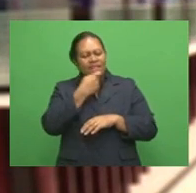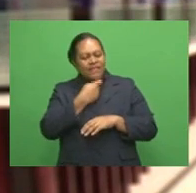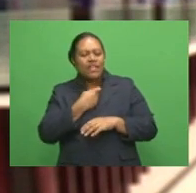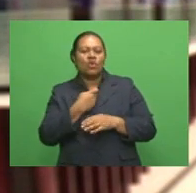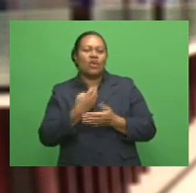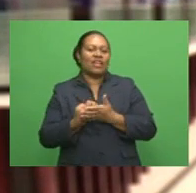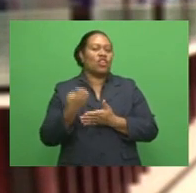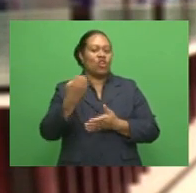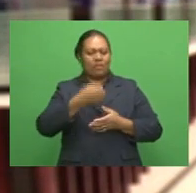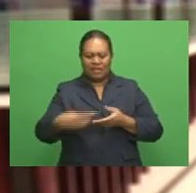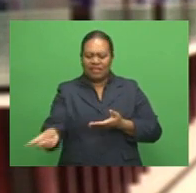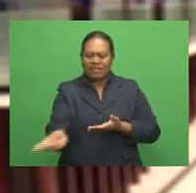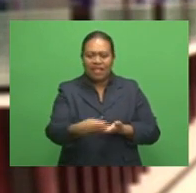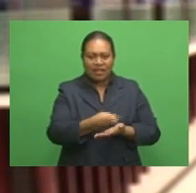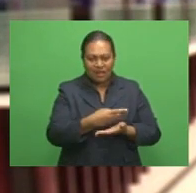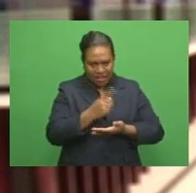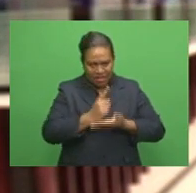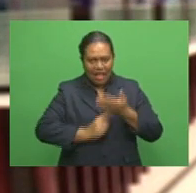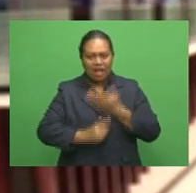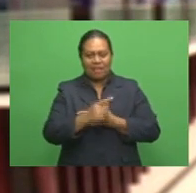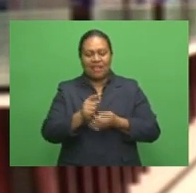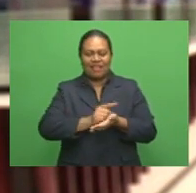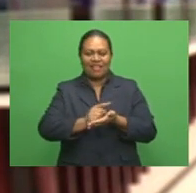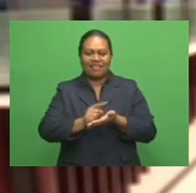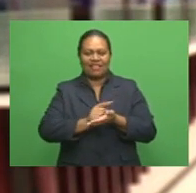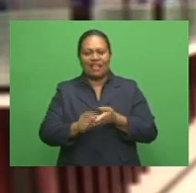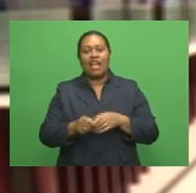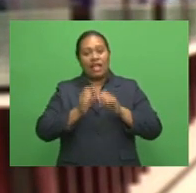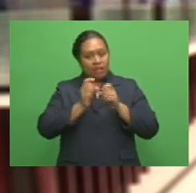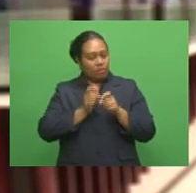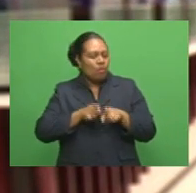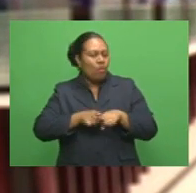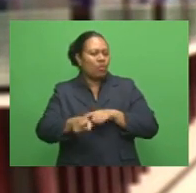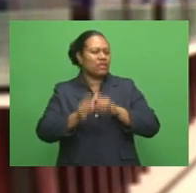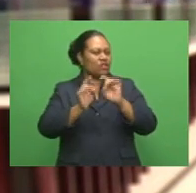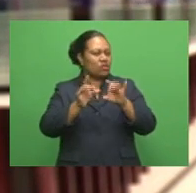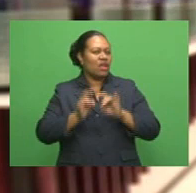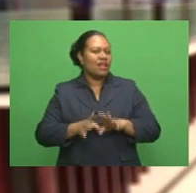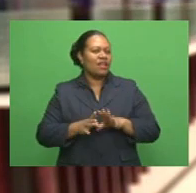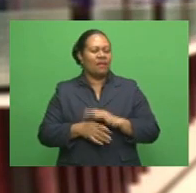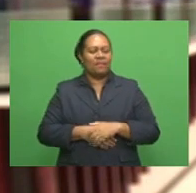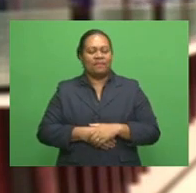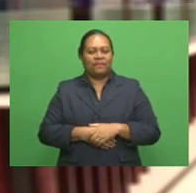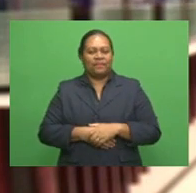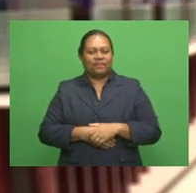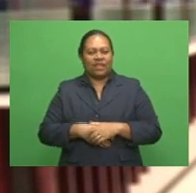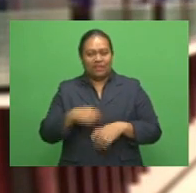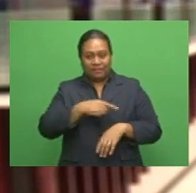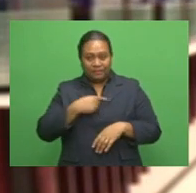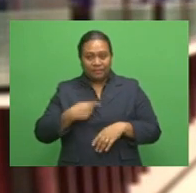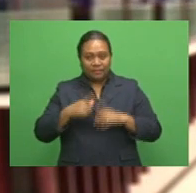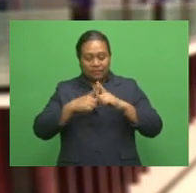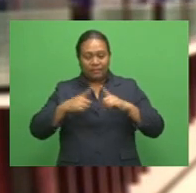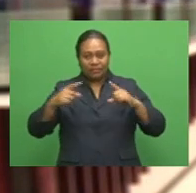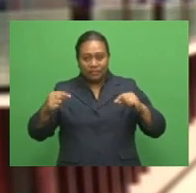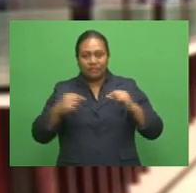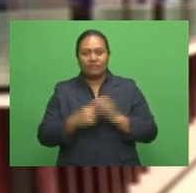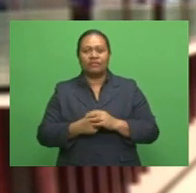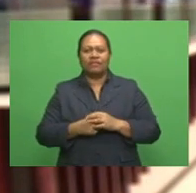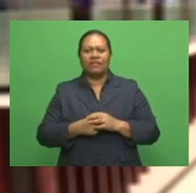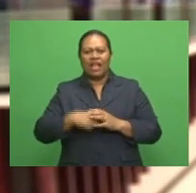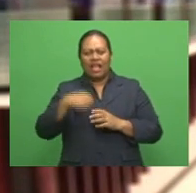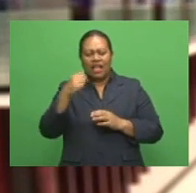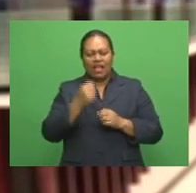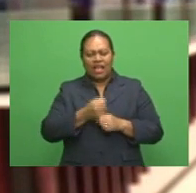data and events lined up, especially Australia's second quarter CPI, Japanese retail sales, and German